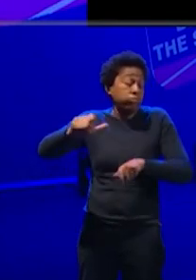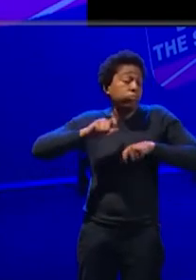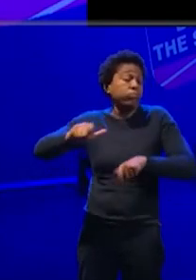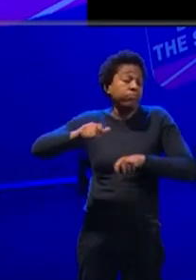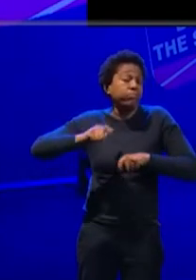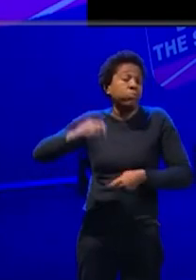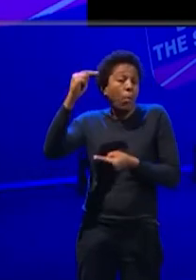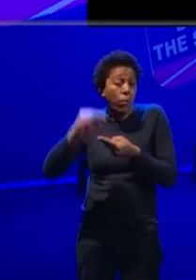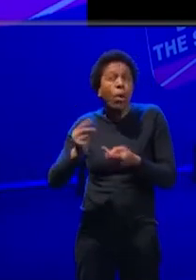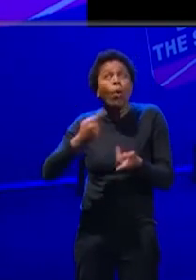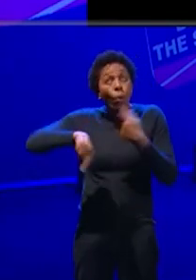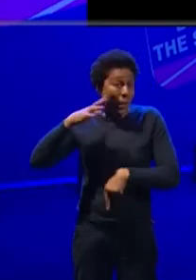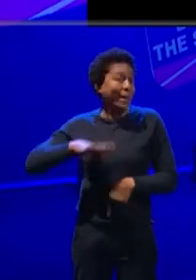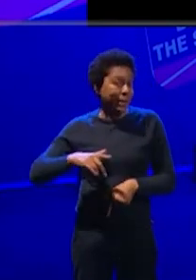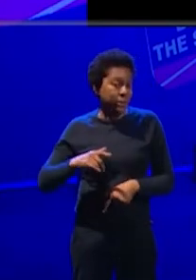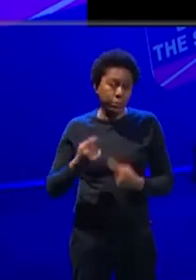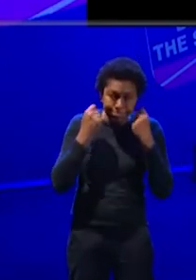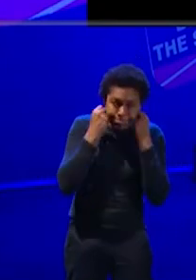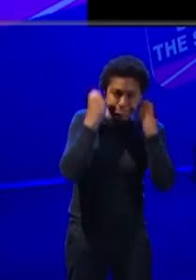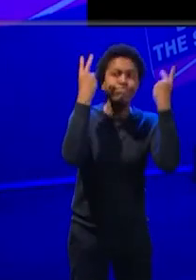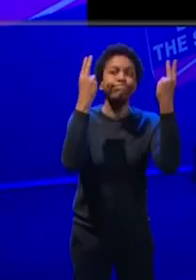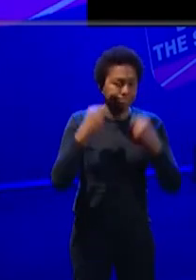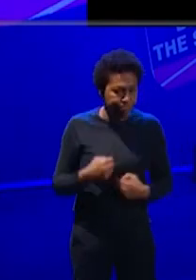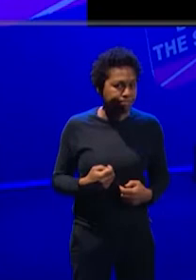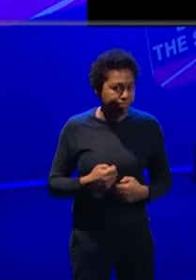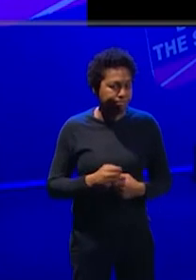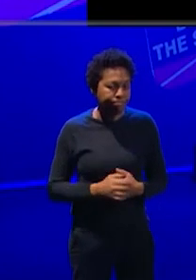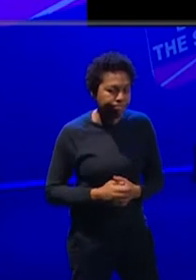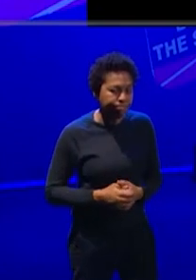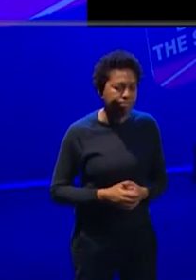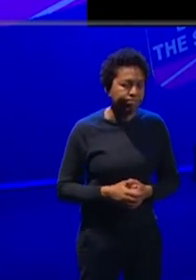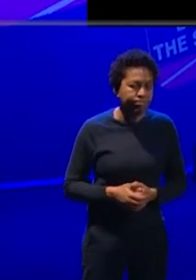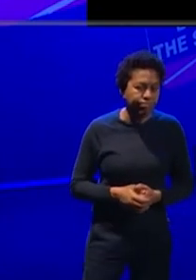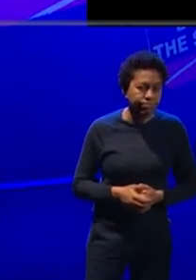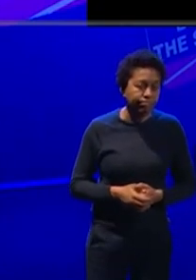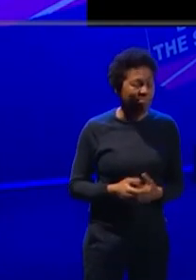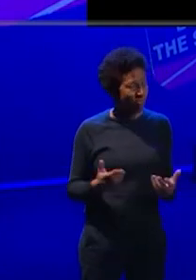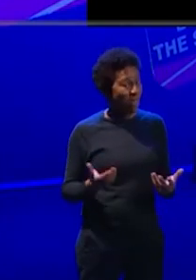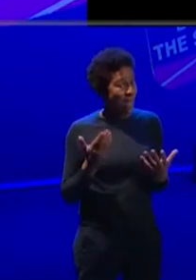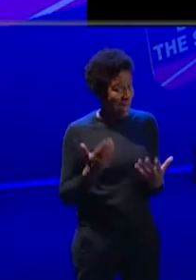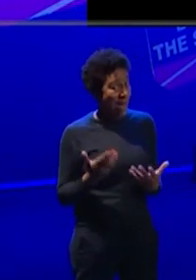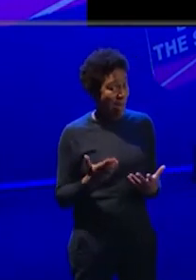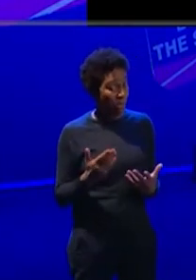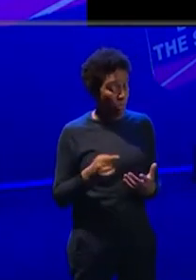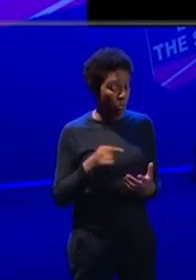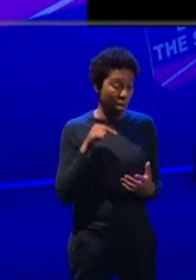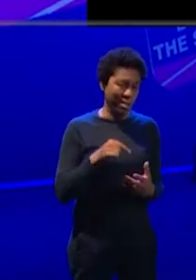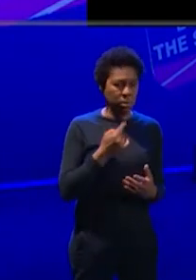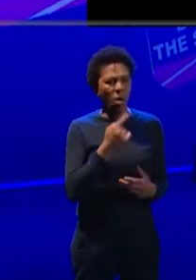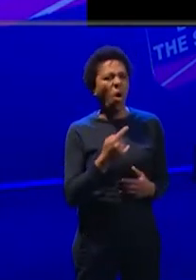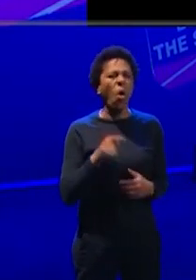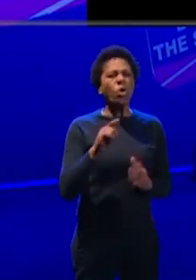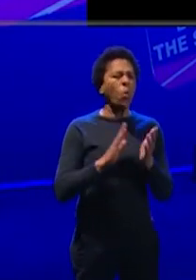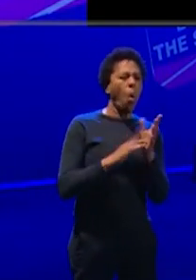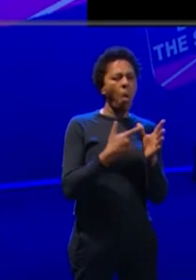we all have to find a voice on that. And that's not about being, you know, that kind of, in this day and age, that gets called, I don't know, Marxist